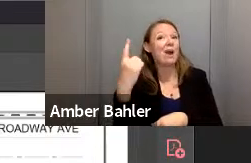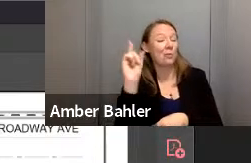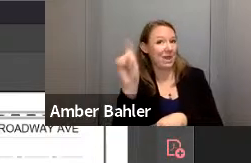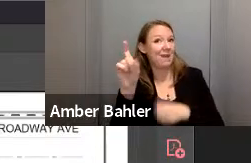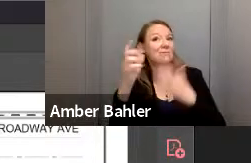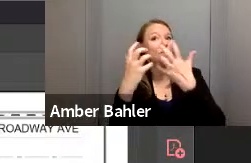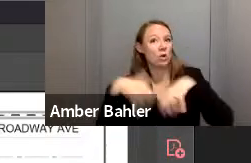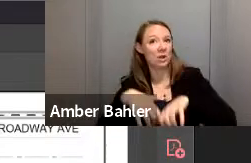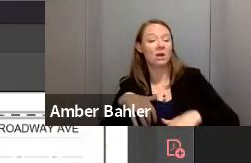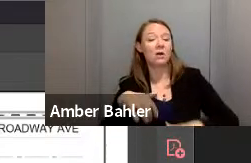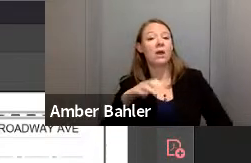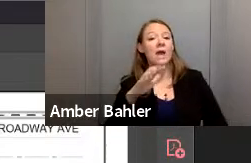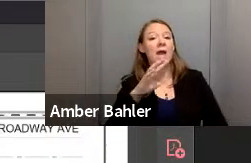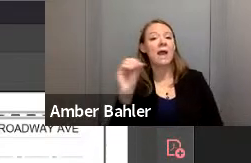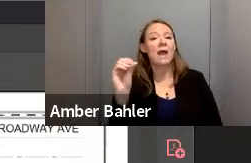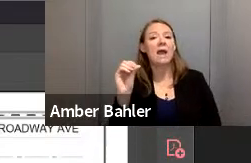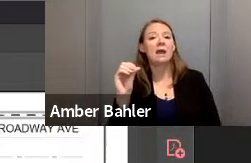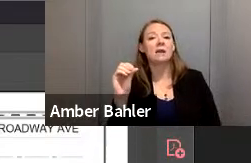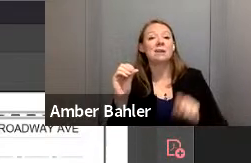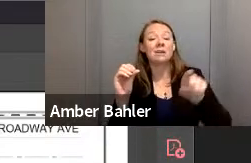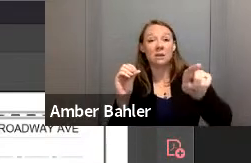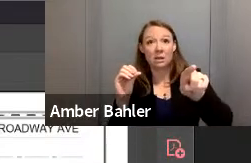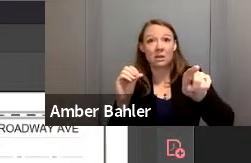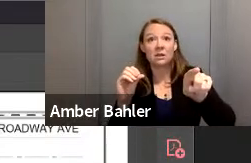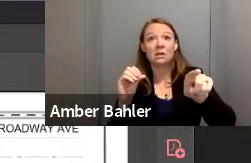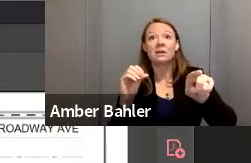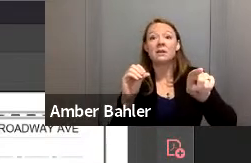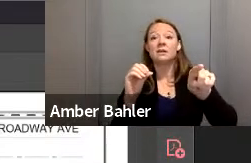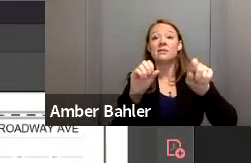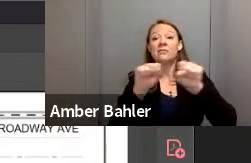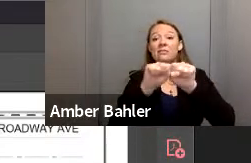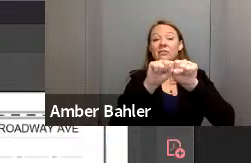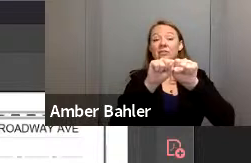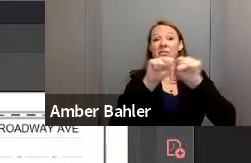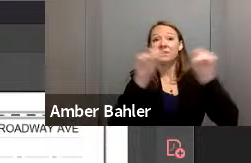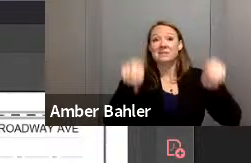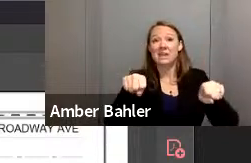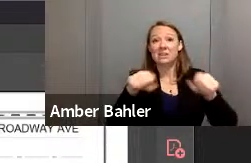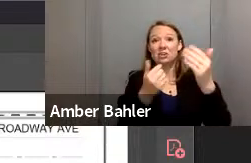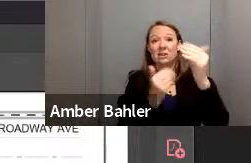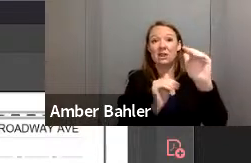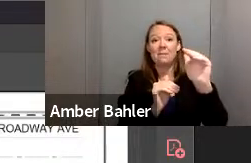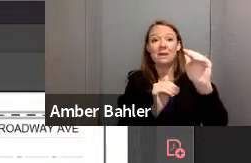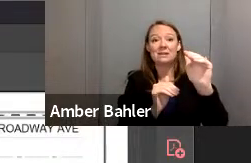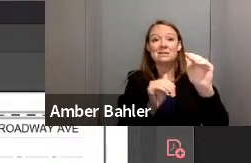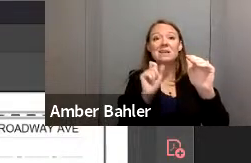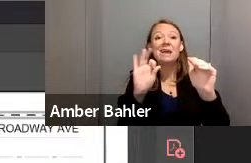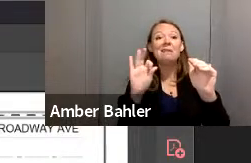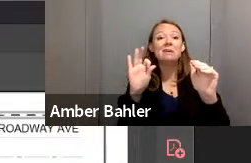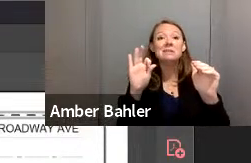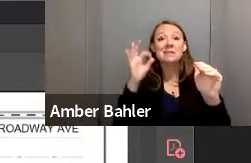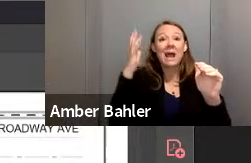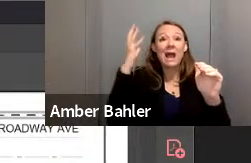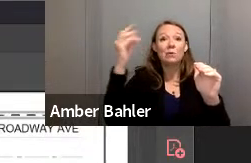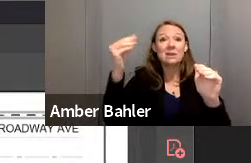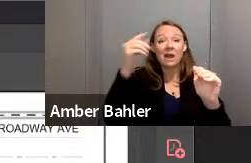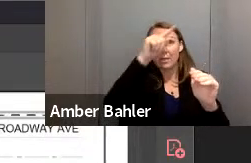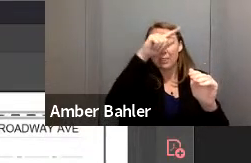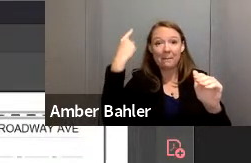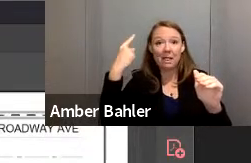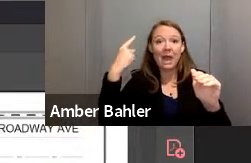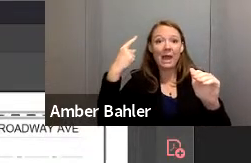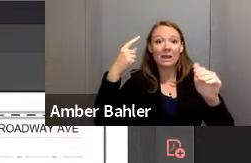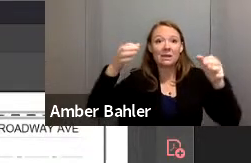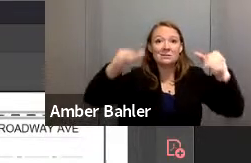how in the limits of the station, if you will, outside of the black dots, which are